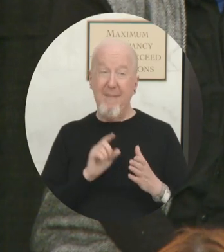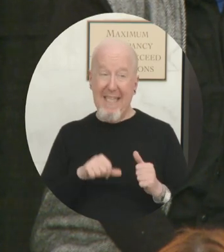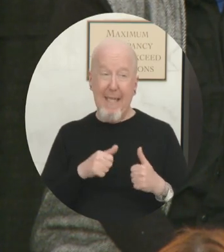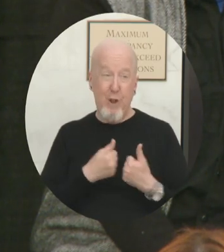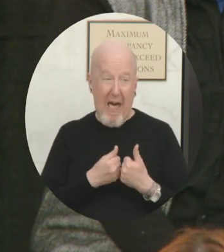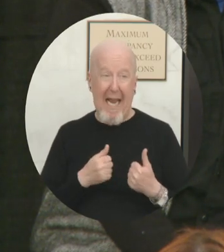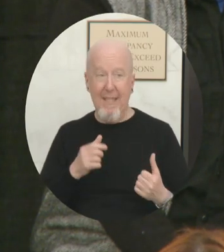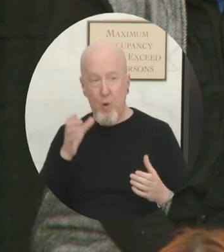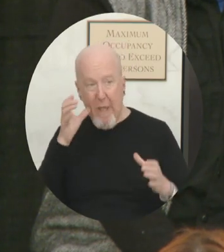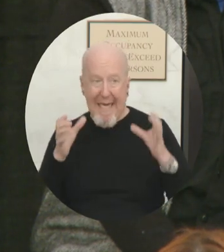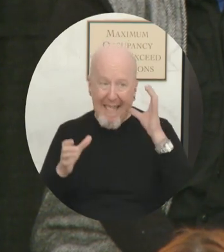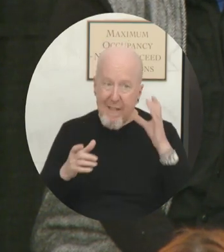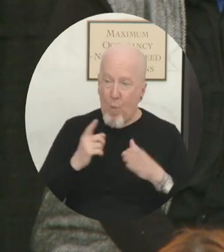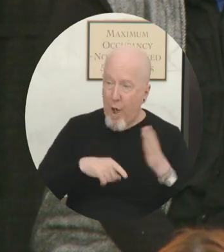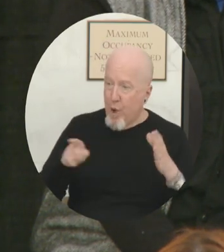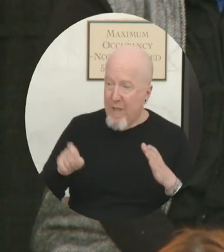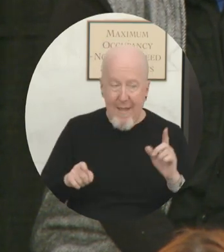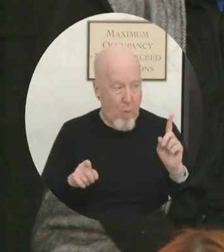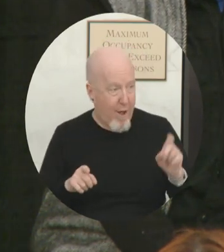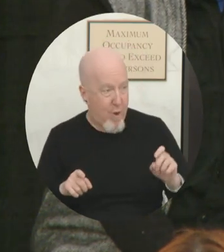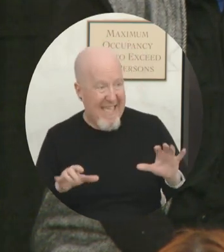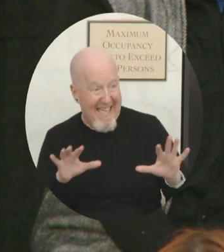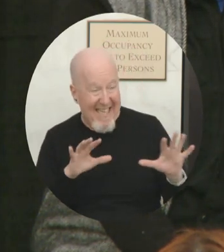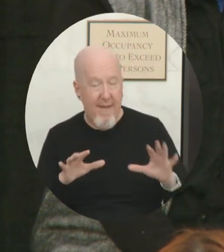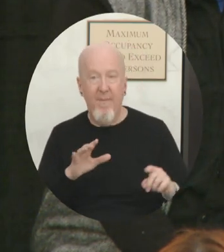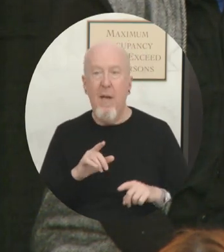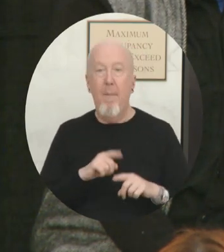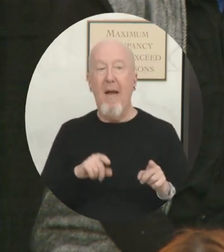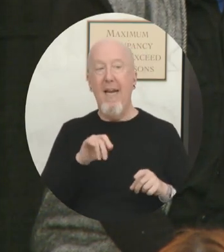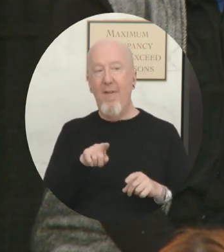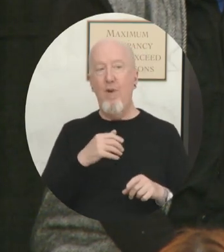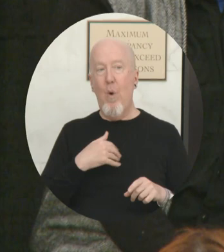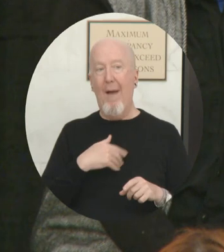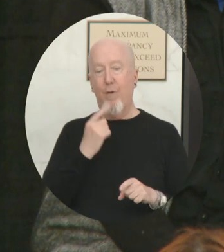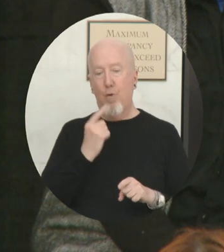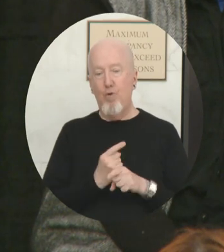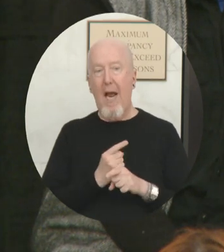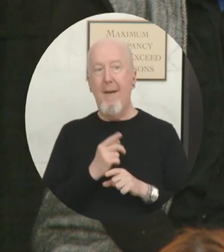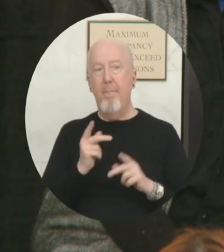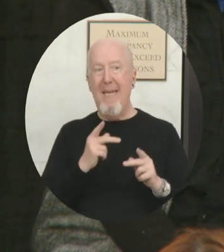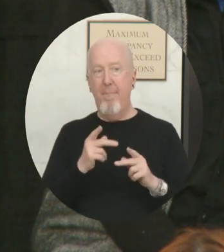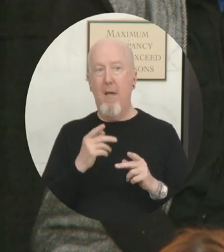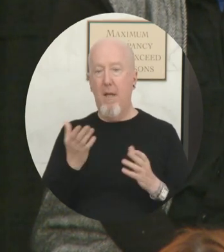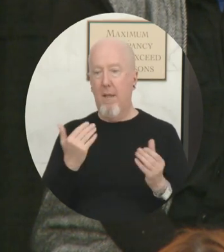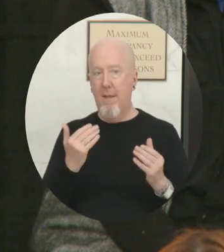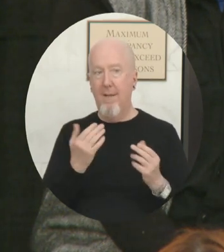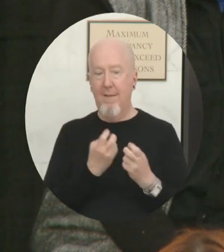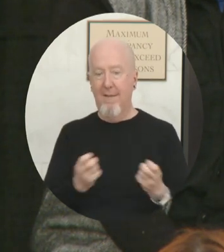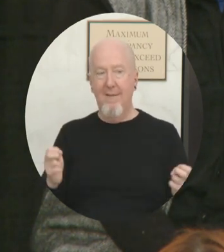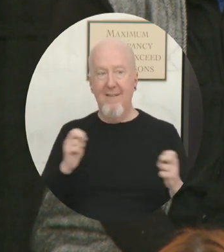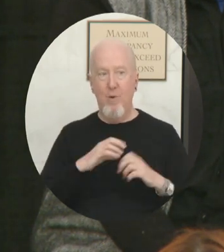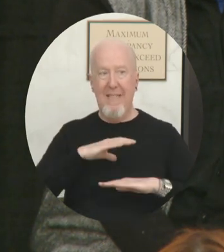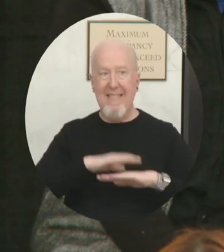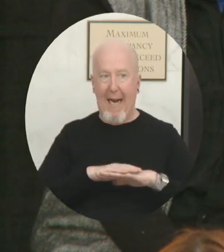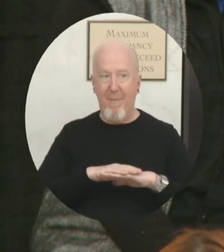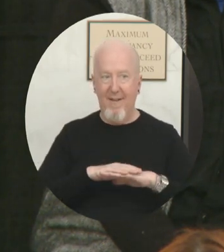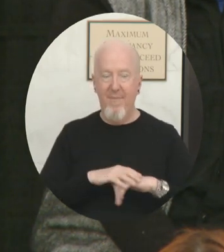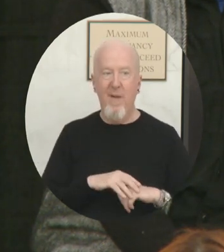plan will be so much greater if you have those right people around the table. I joke sometimes